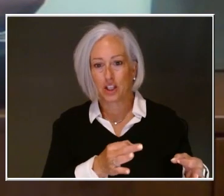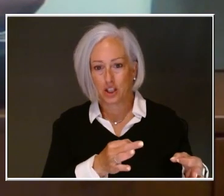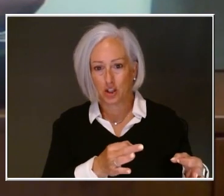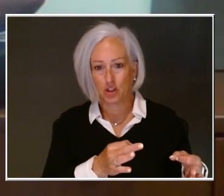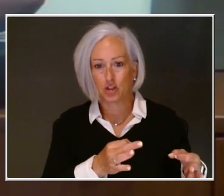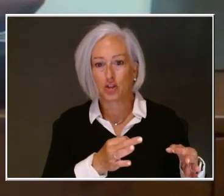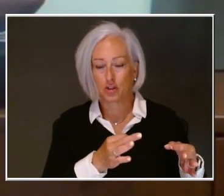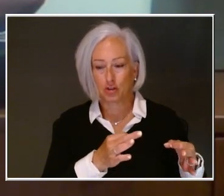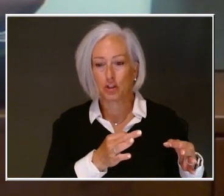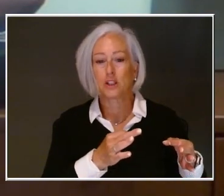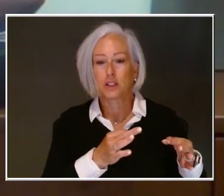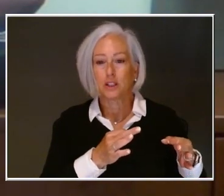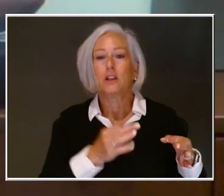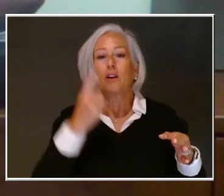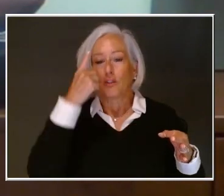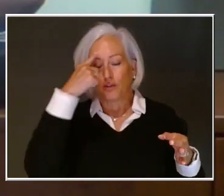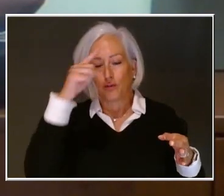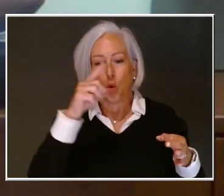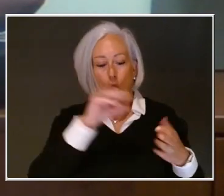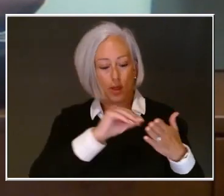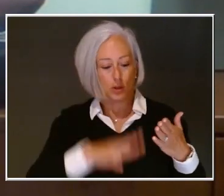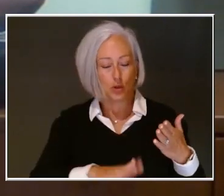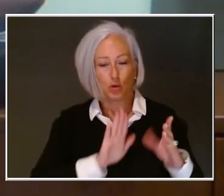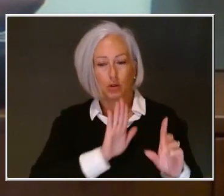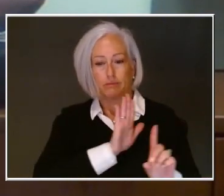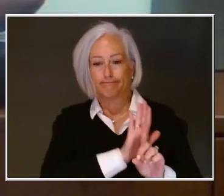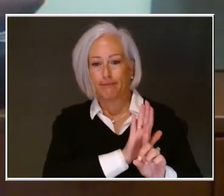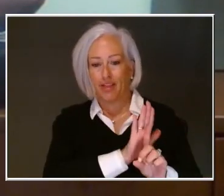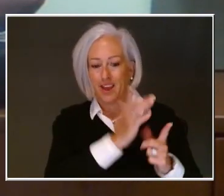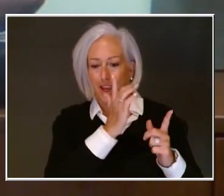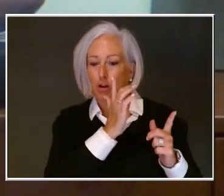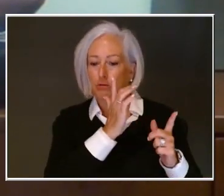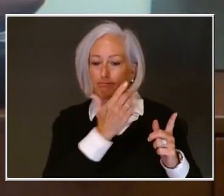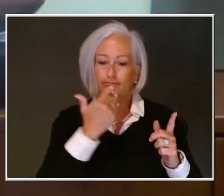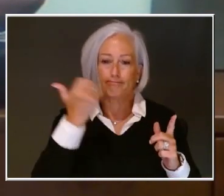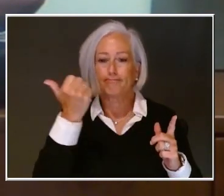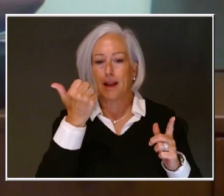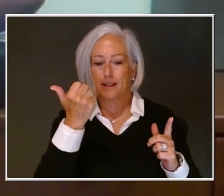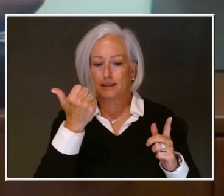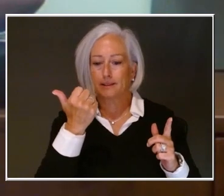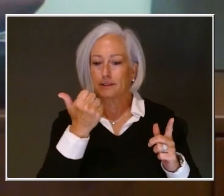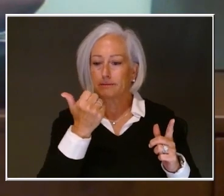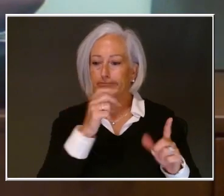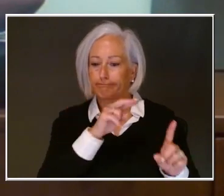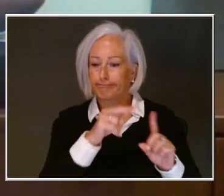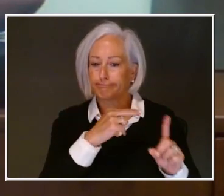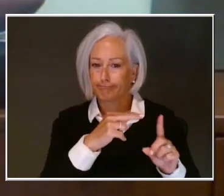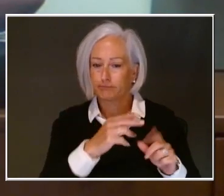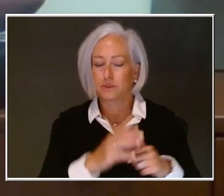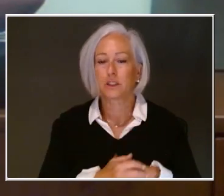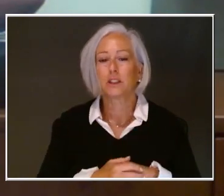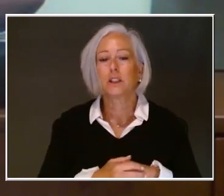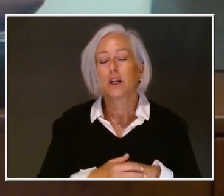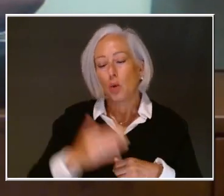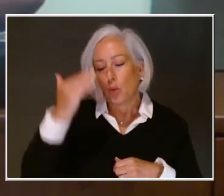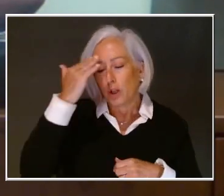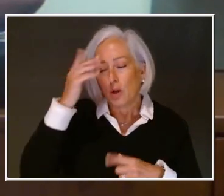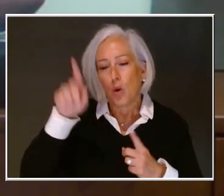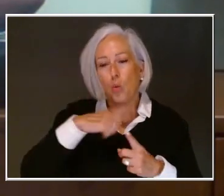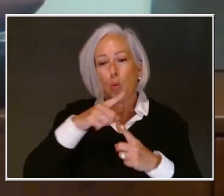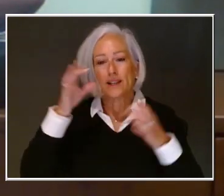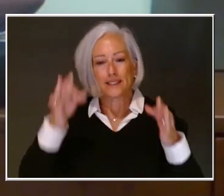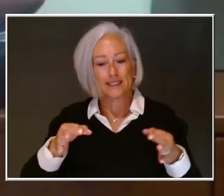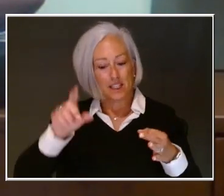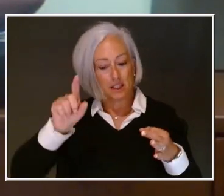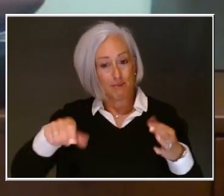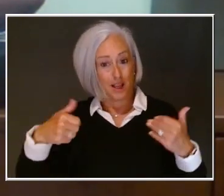athlete's interests and safety and wellness. And so we know that when there's a decision to be made, that's free